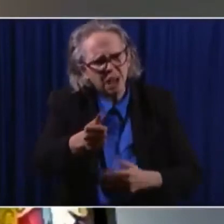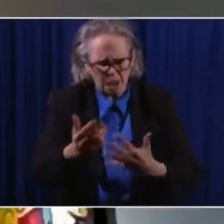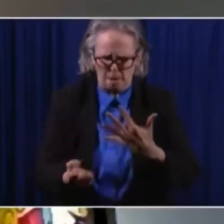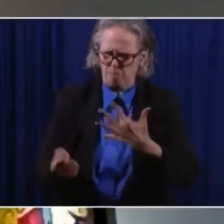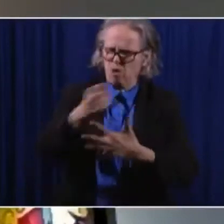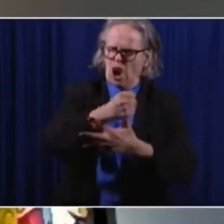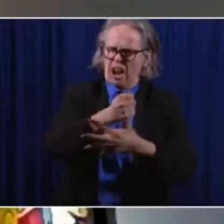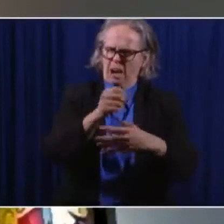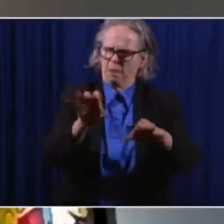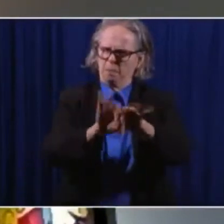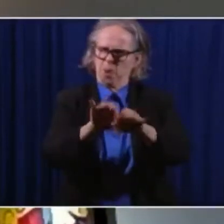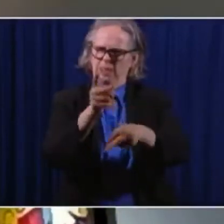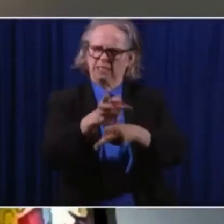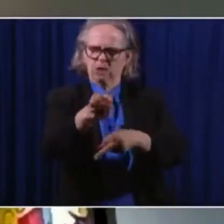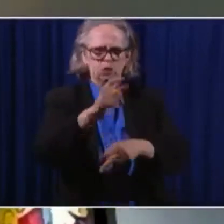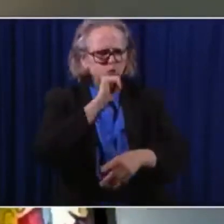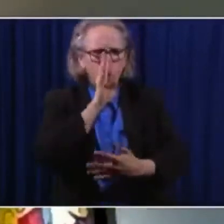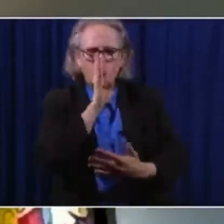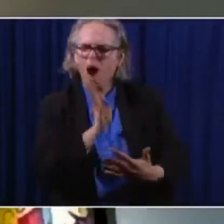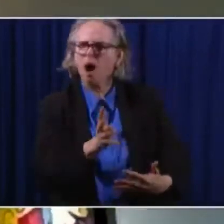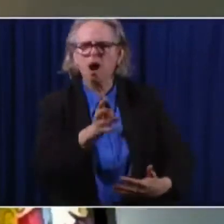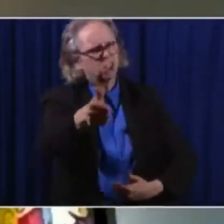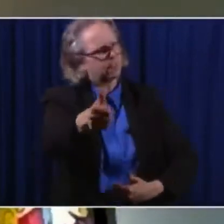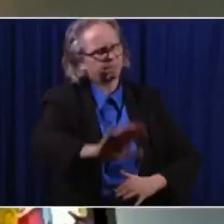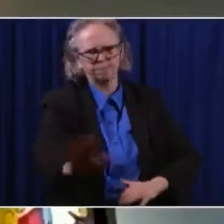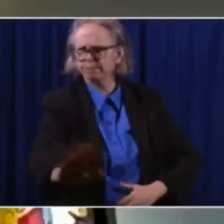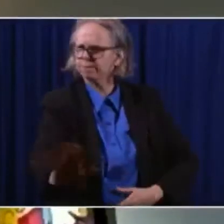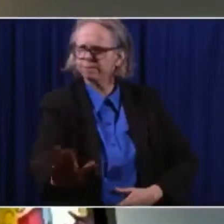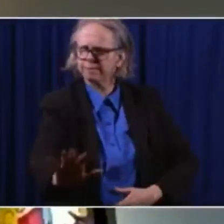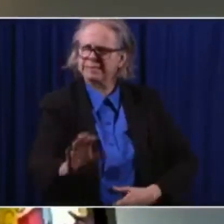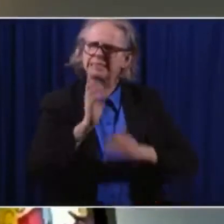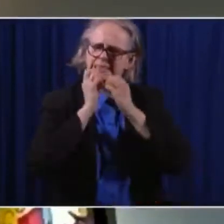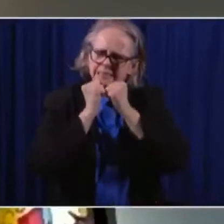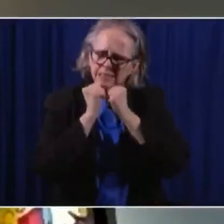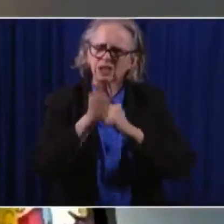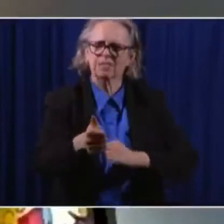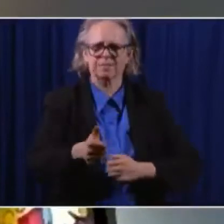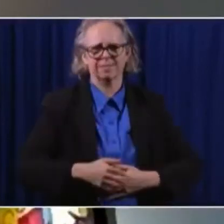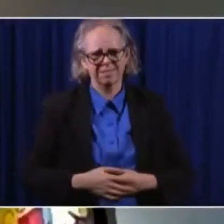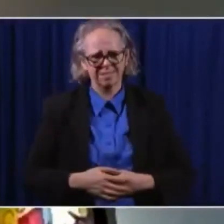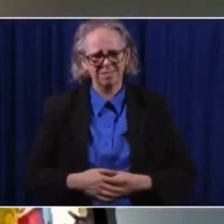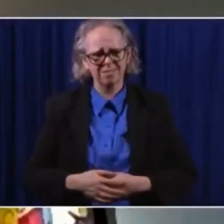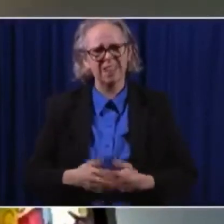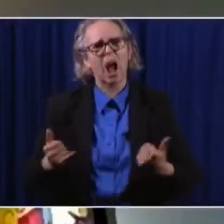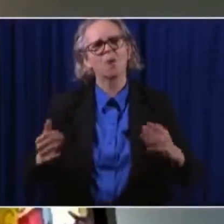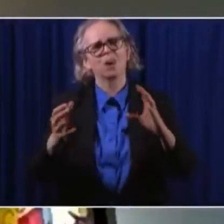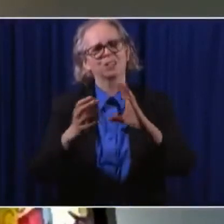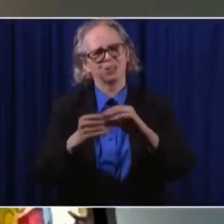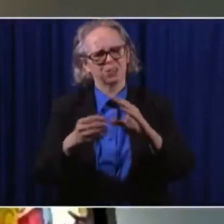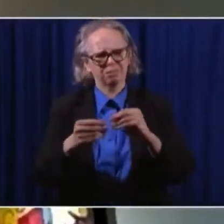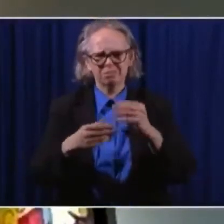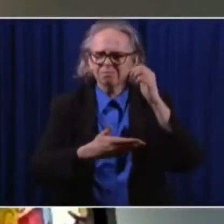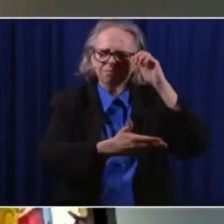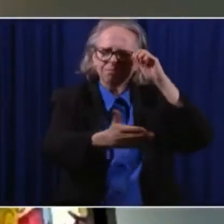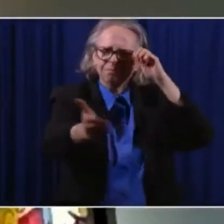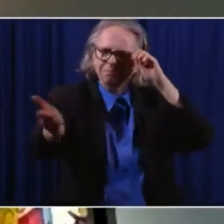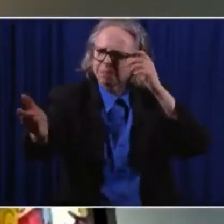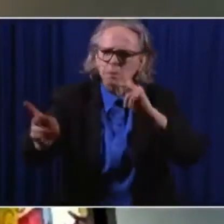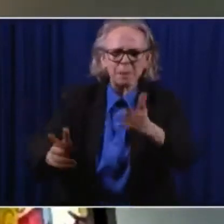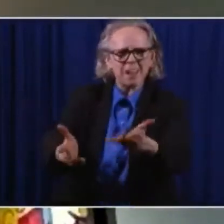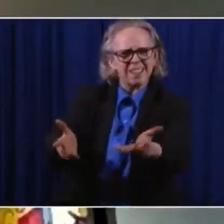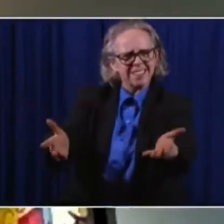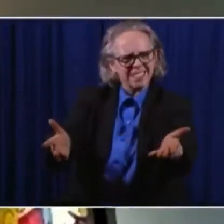now I just want to take a minute to talk to our friends and family and neighbors who have been